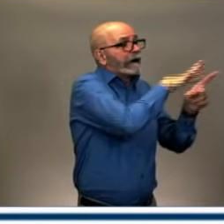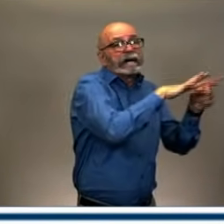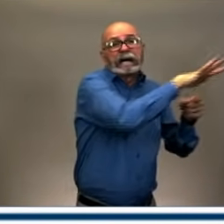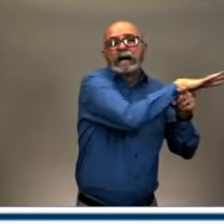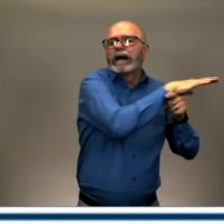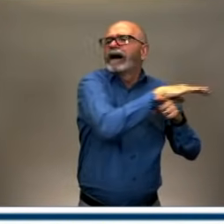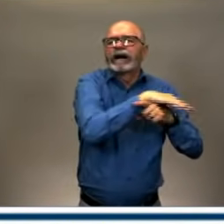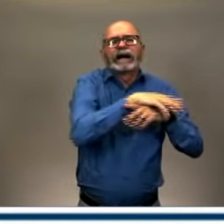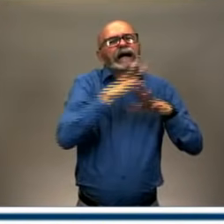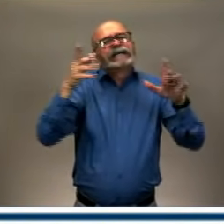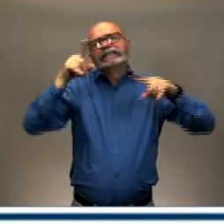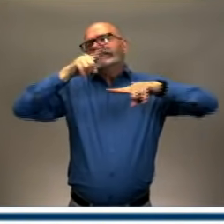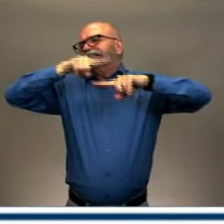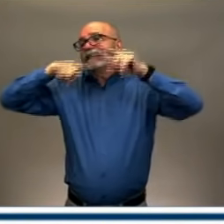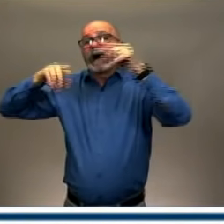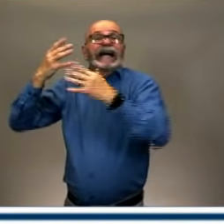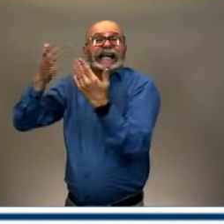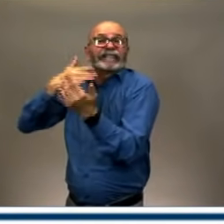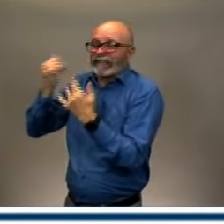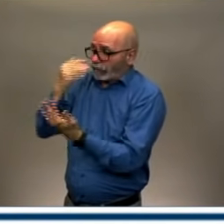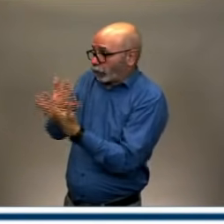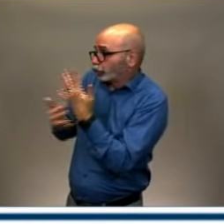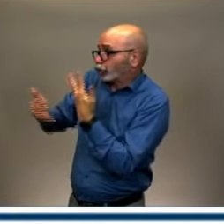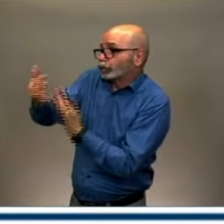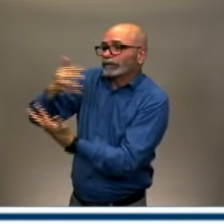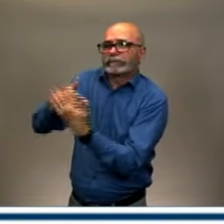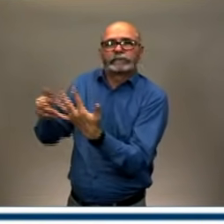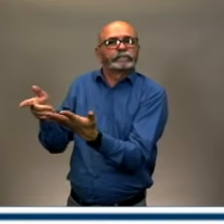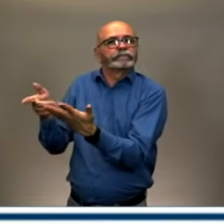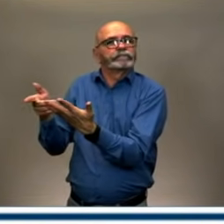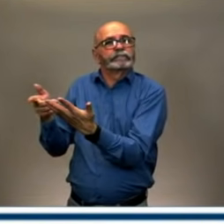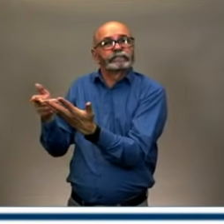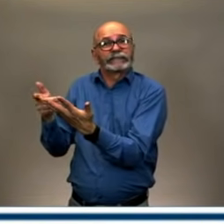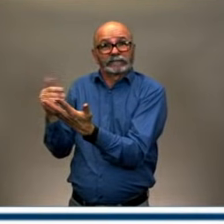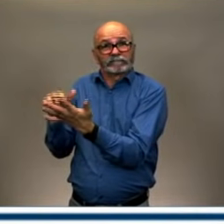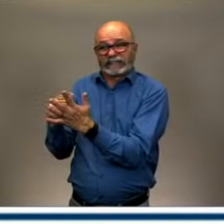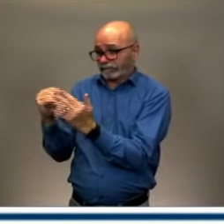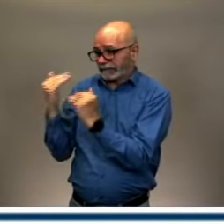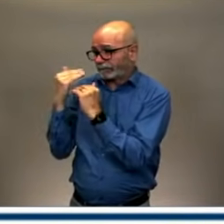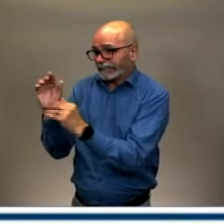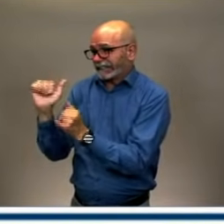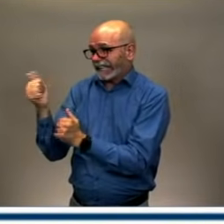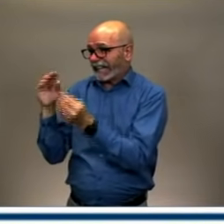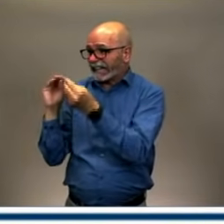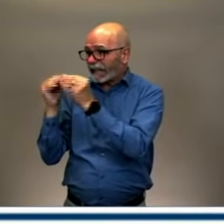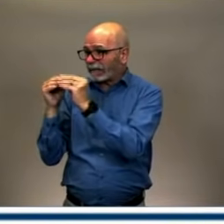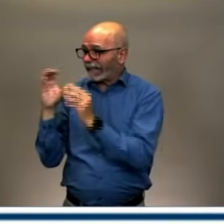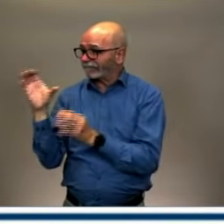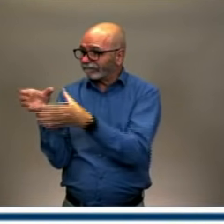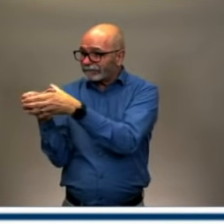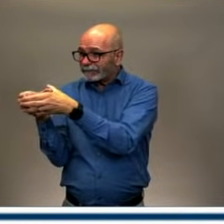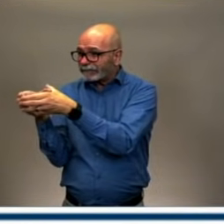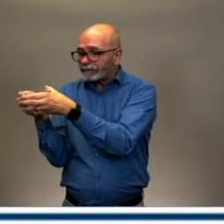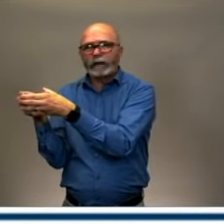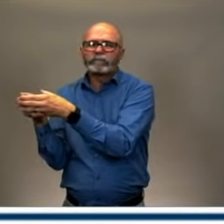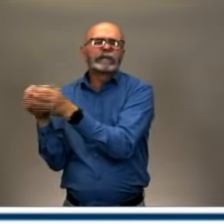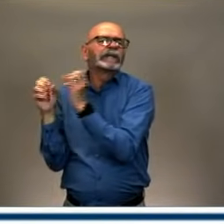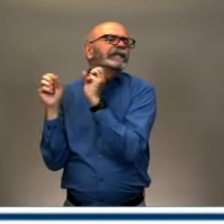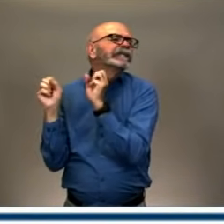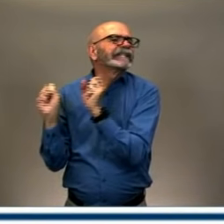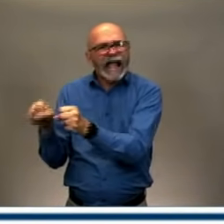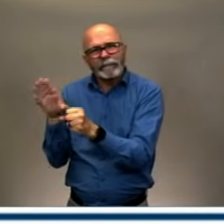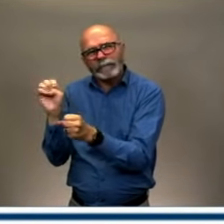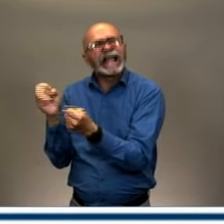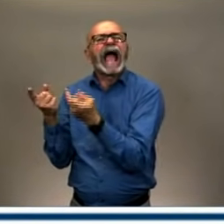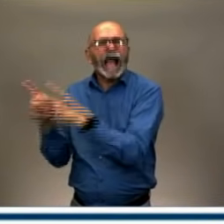exposure, even within the limits of numbers that we have placed. And what we're working very